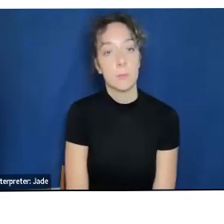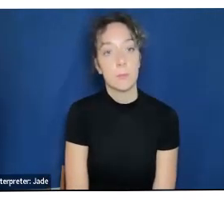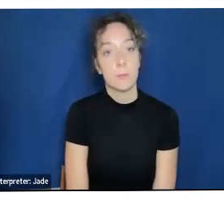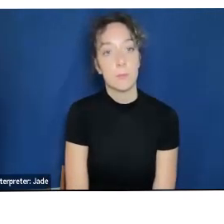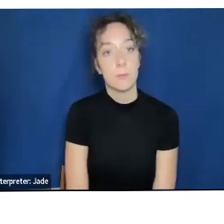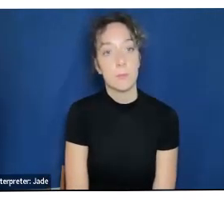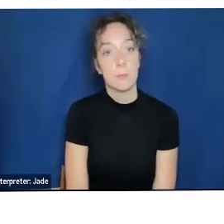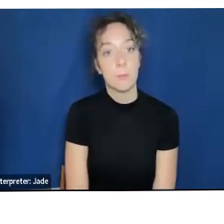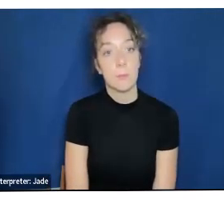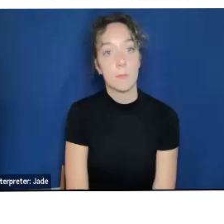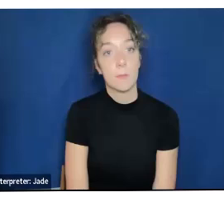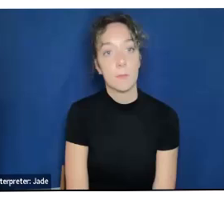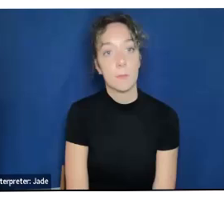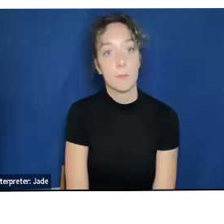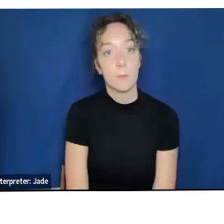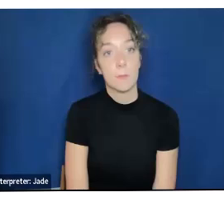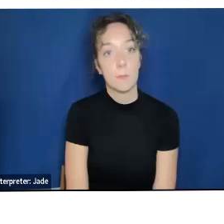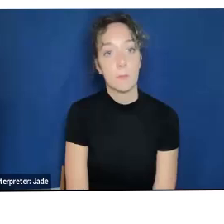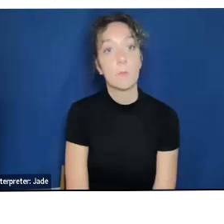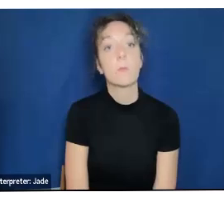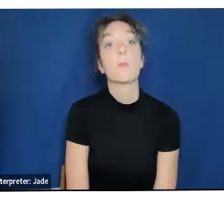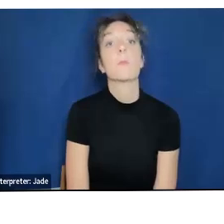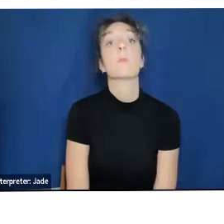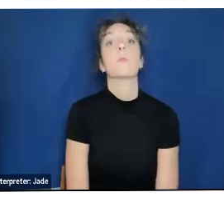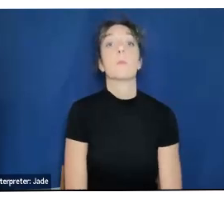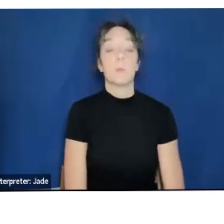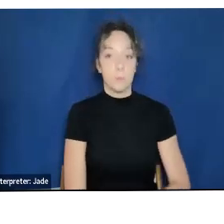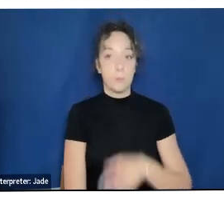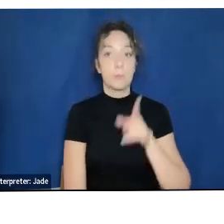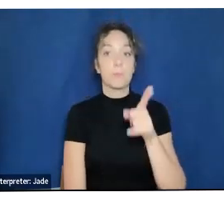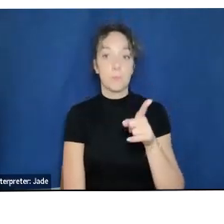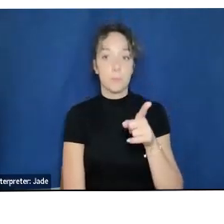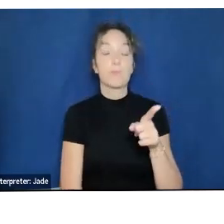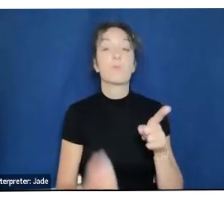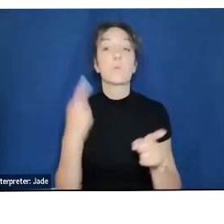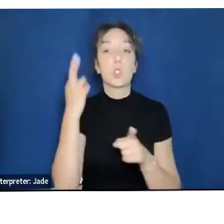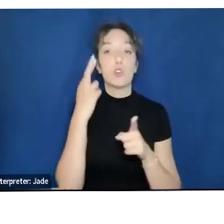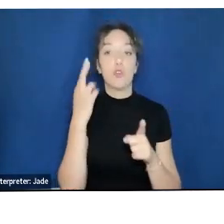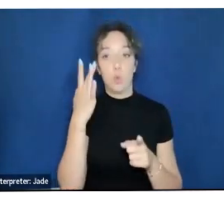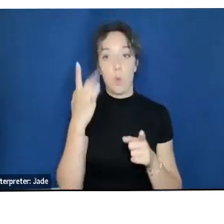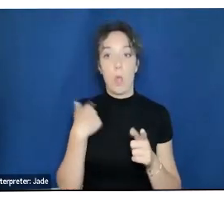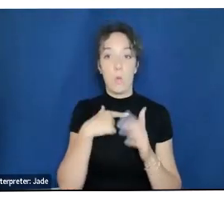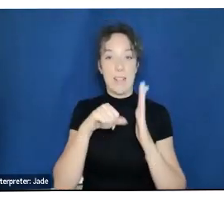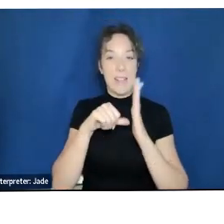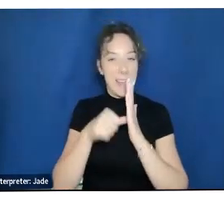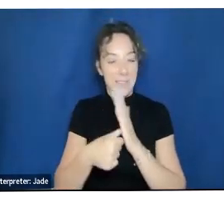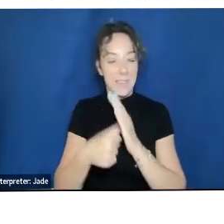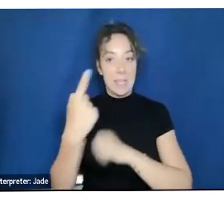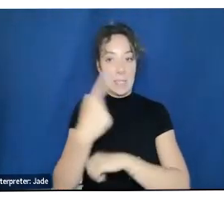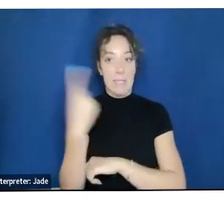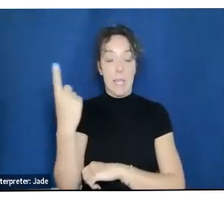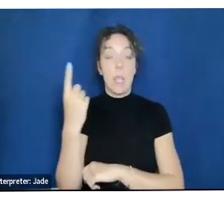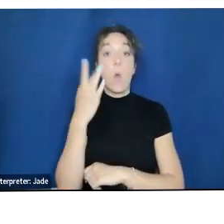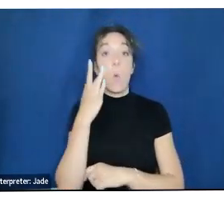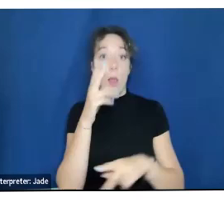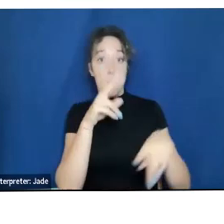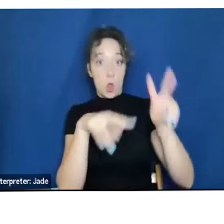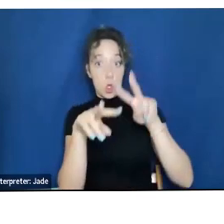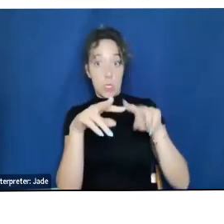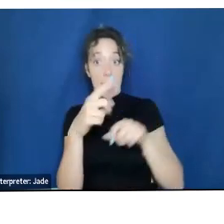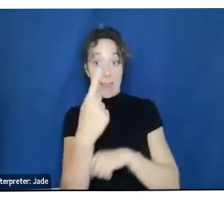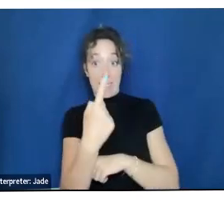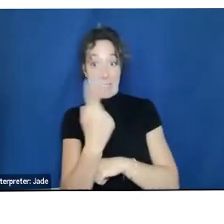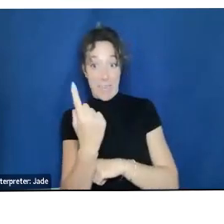And when will EDCS, okay, this is the reason why we emphasize the date is because by looking at the date,